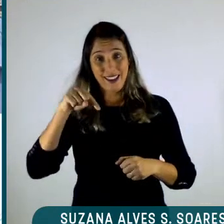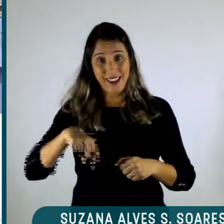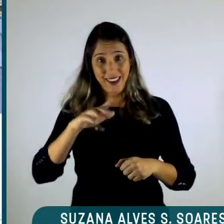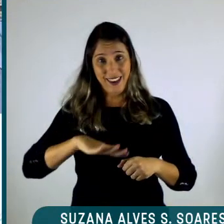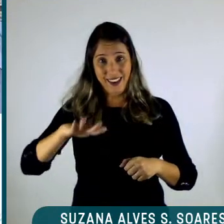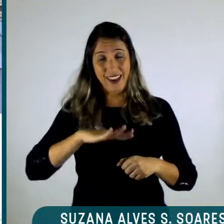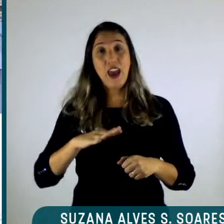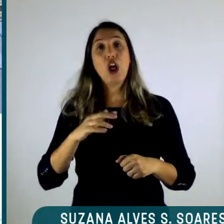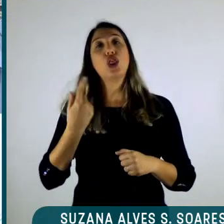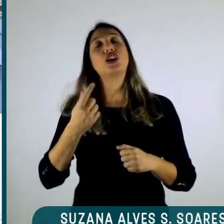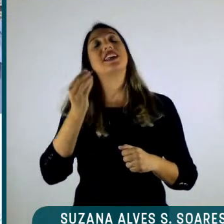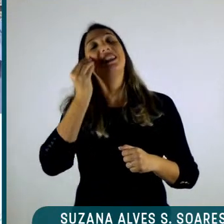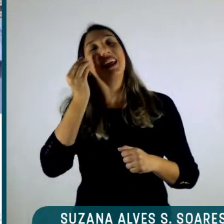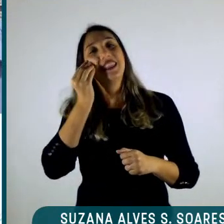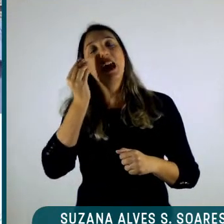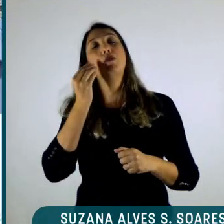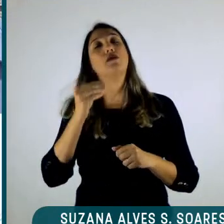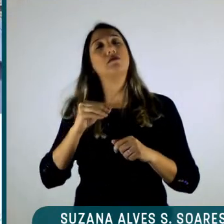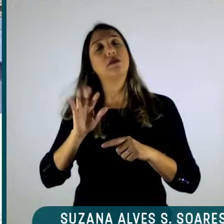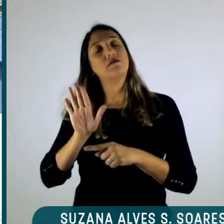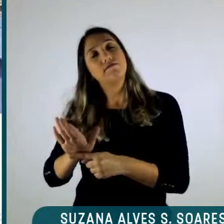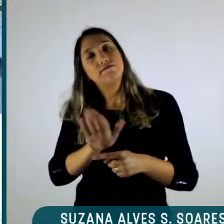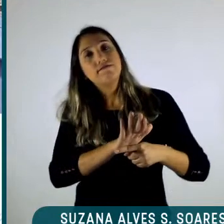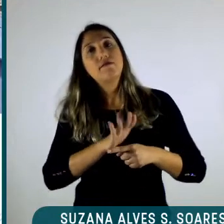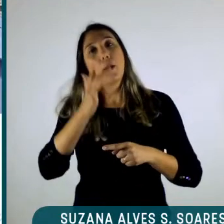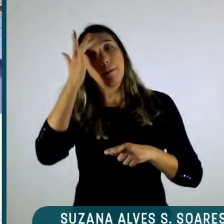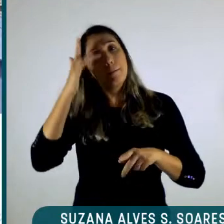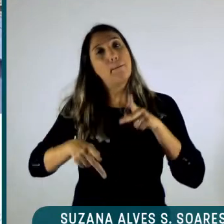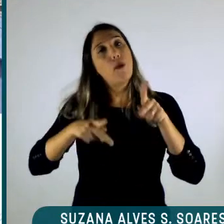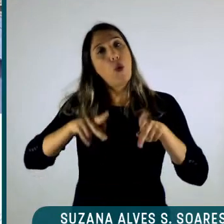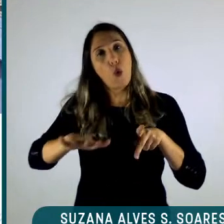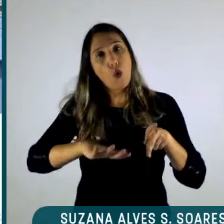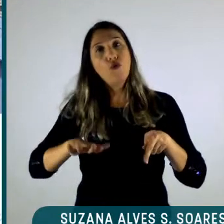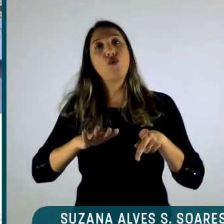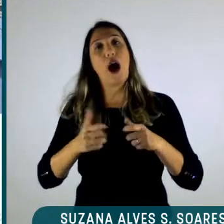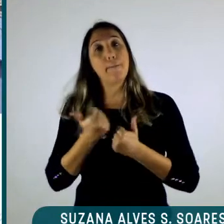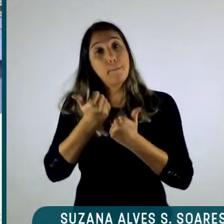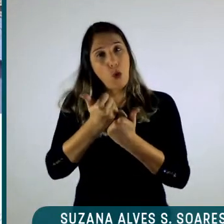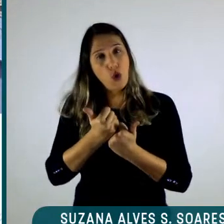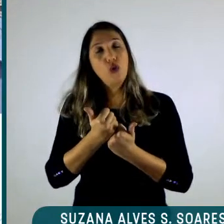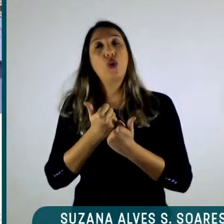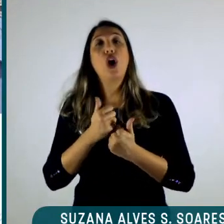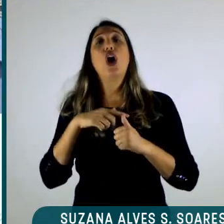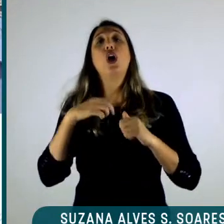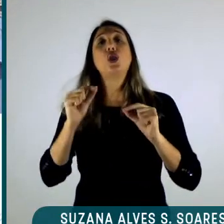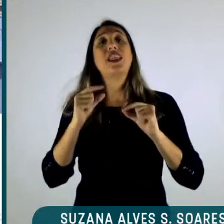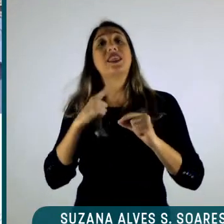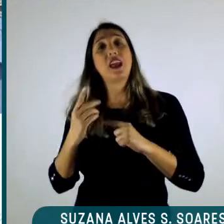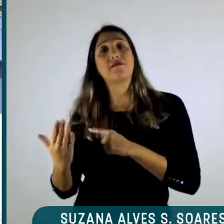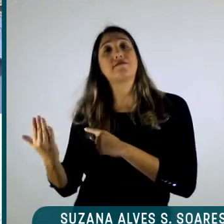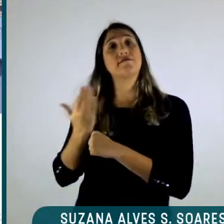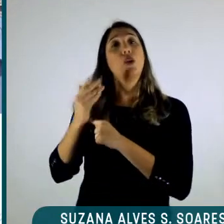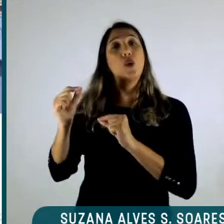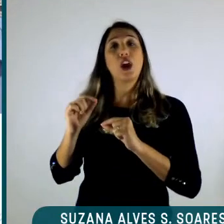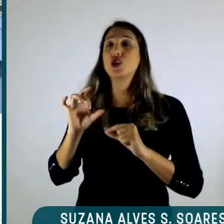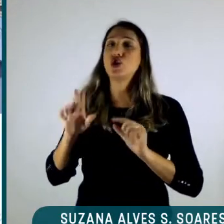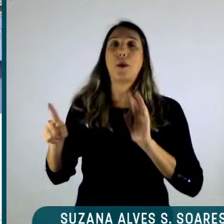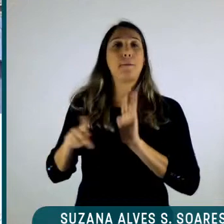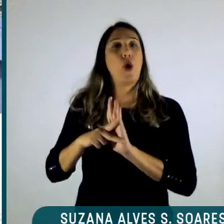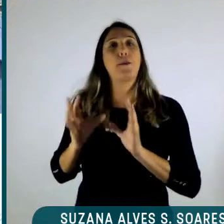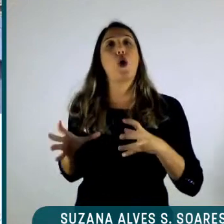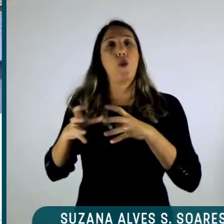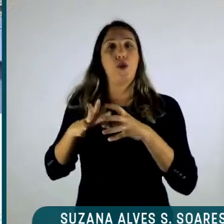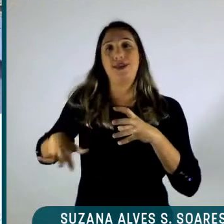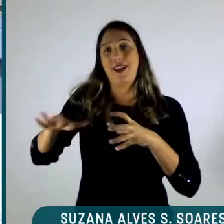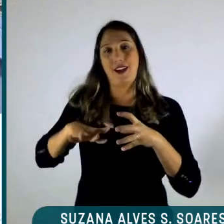hire equipment to guarantee all the access the population needs. We are doing